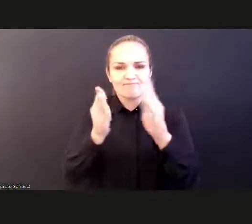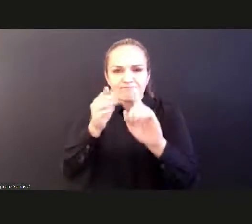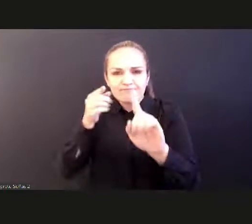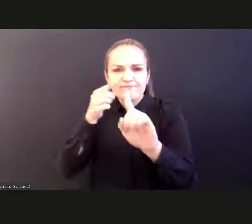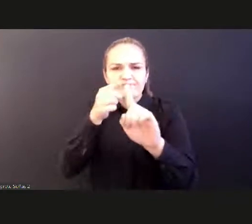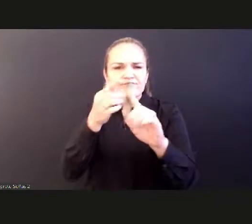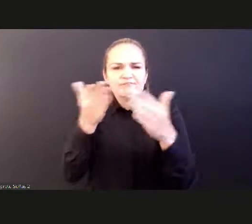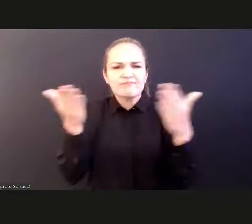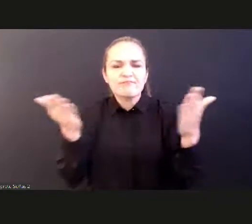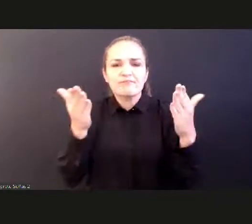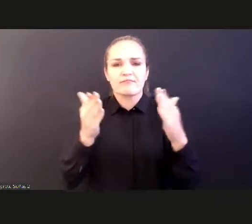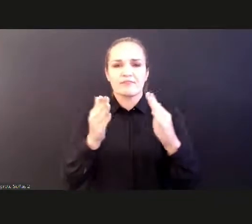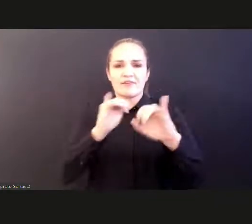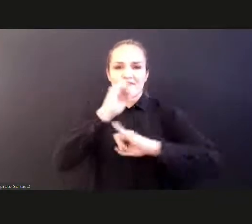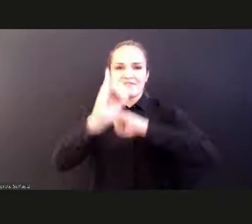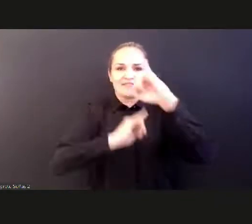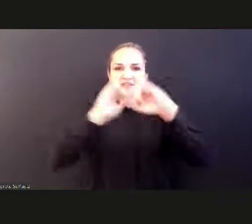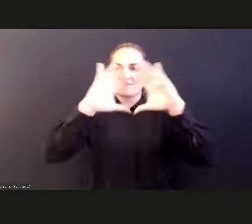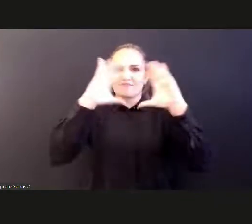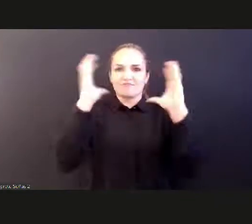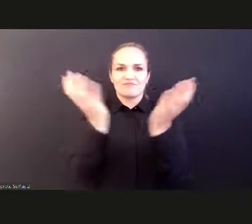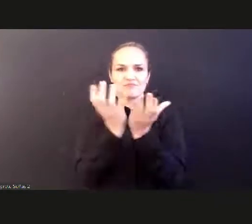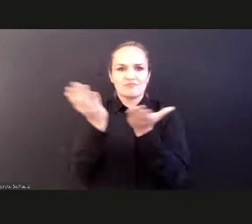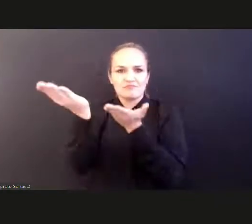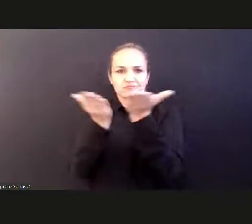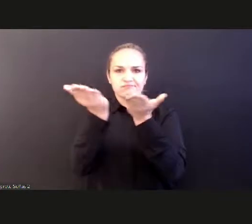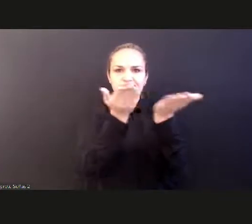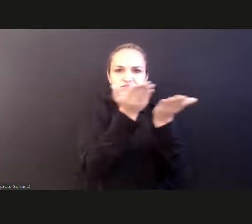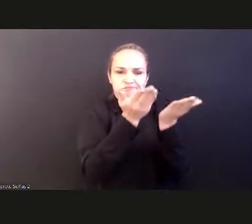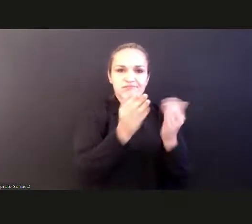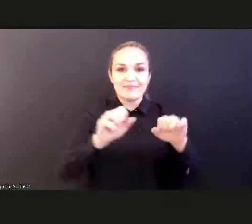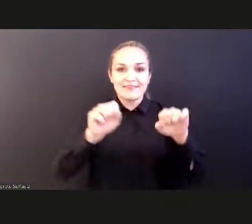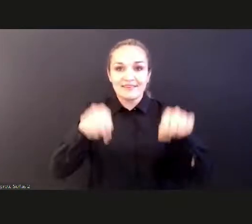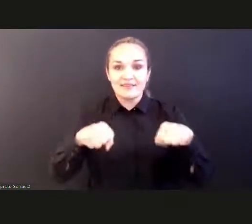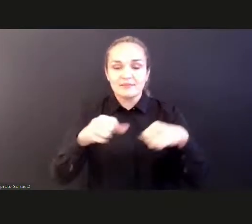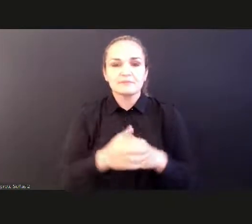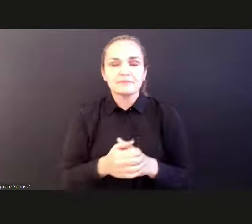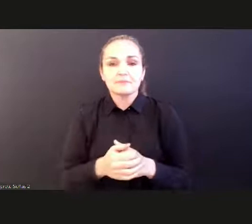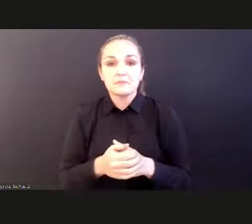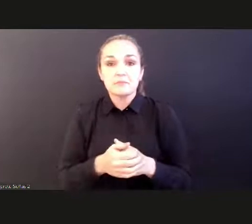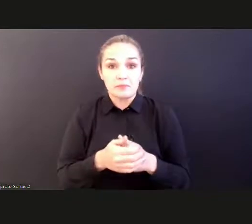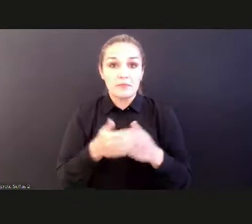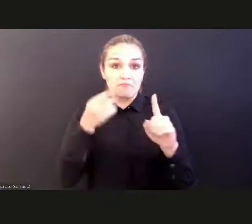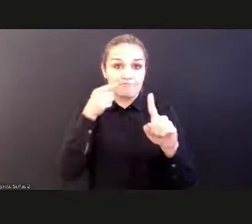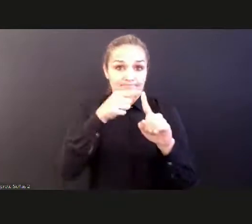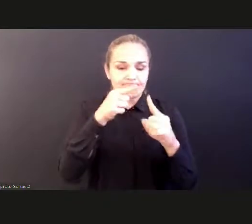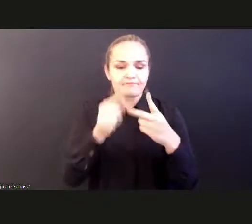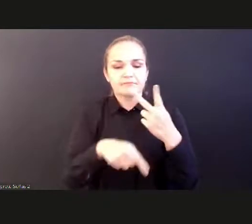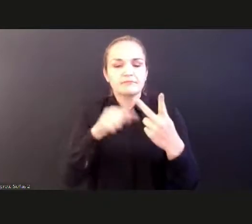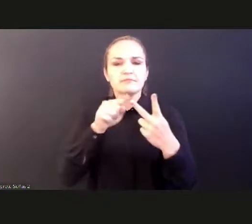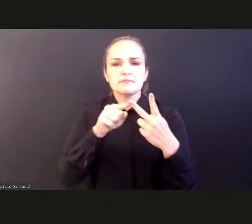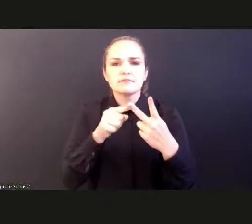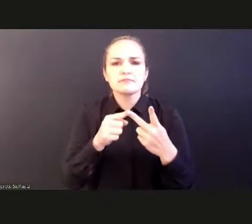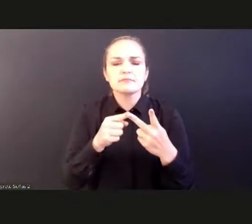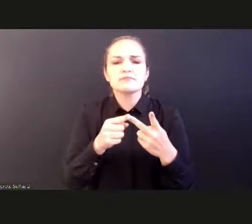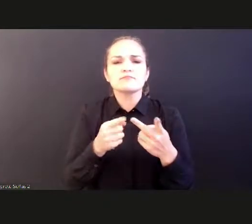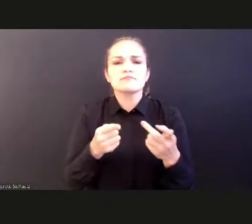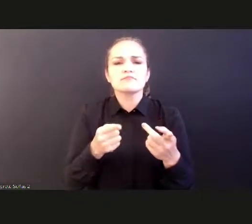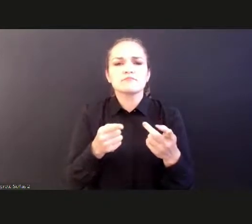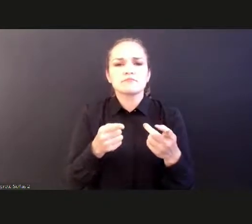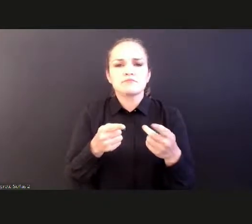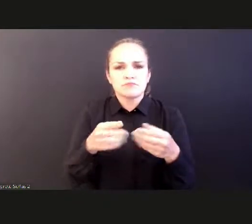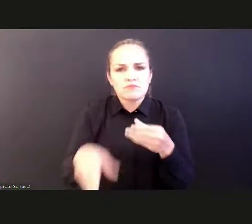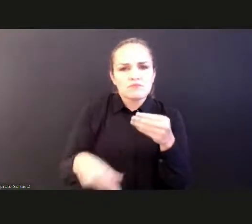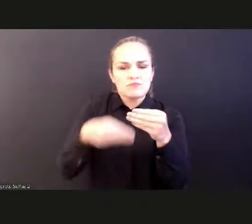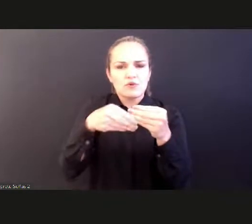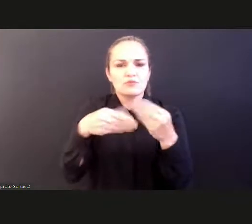of international trade in services. And we will also looking into factors that are related to the pandemic